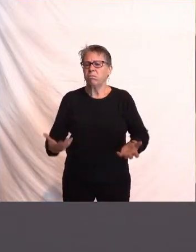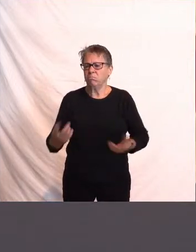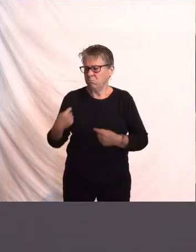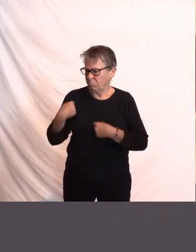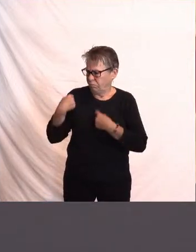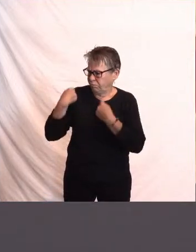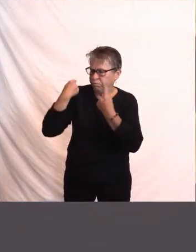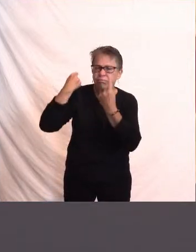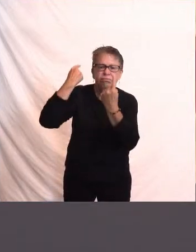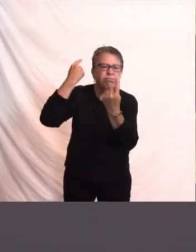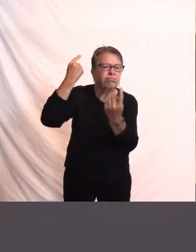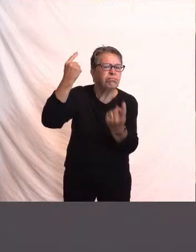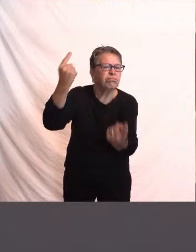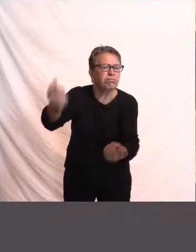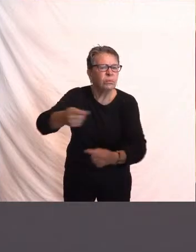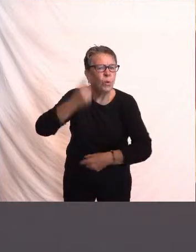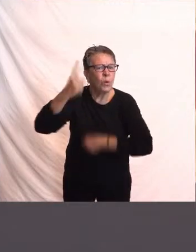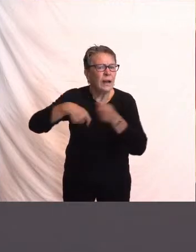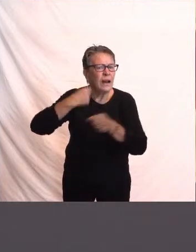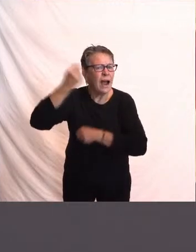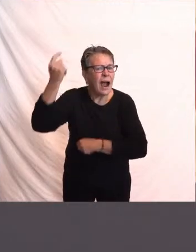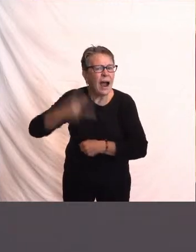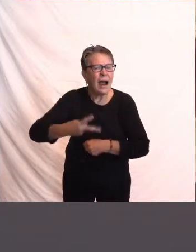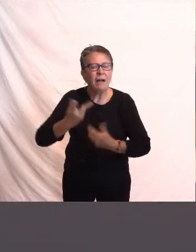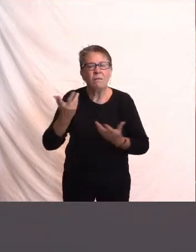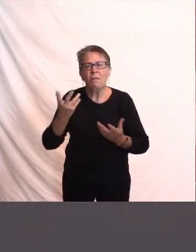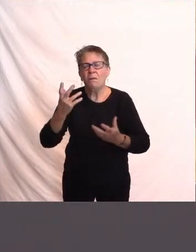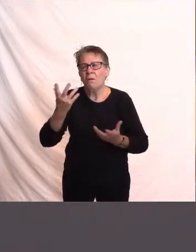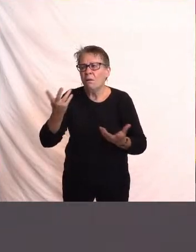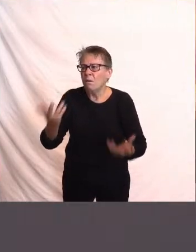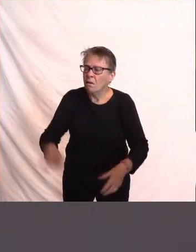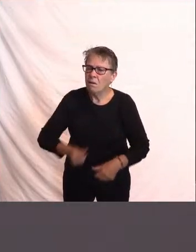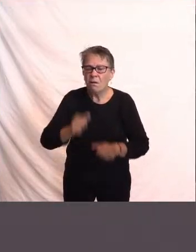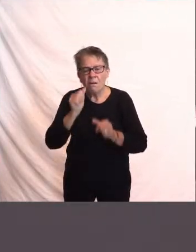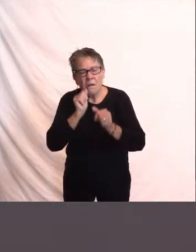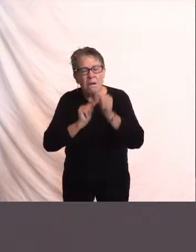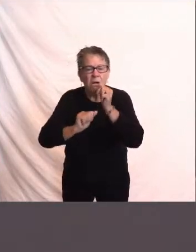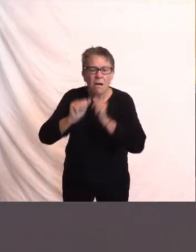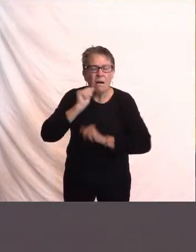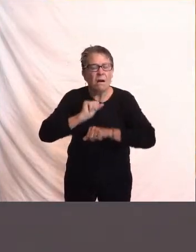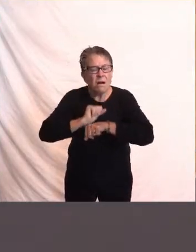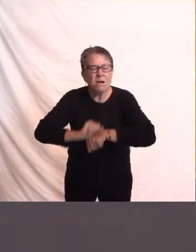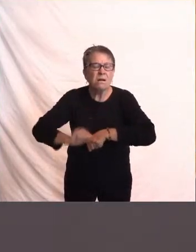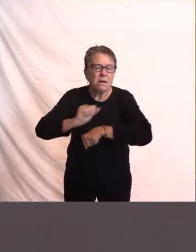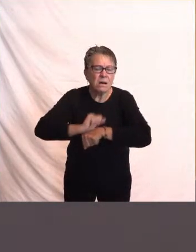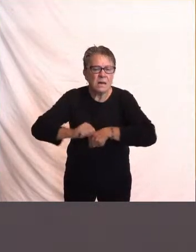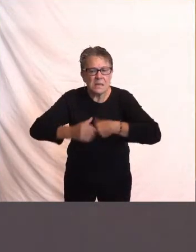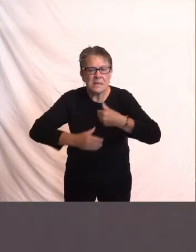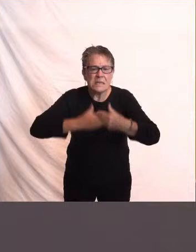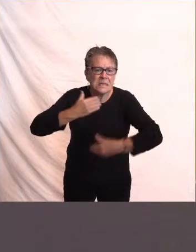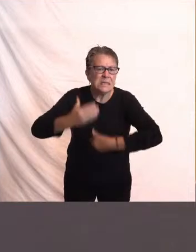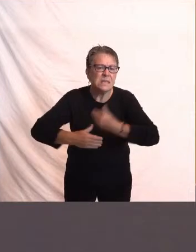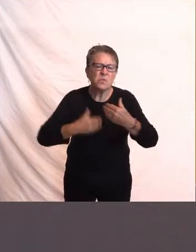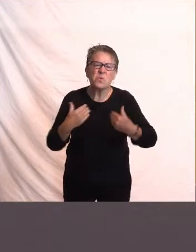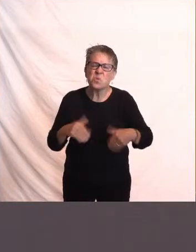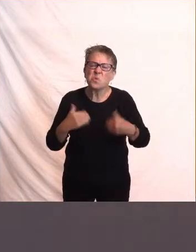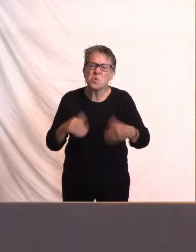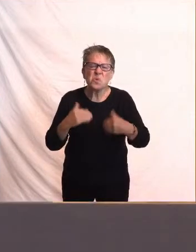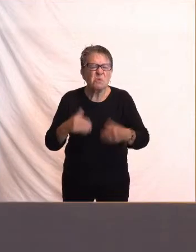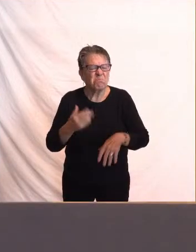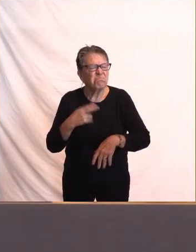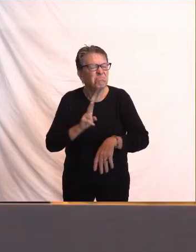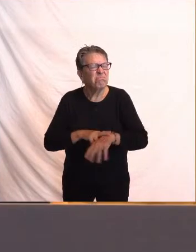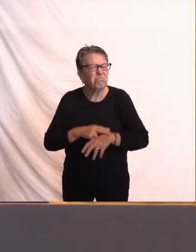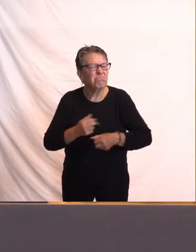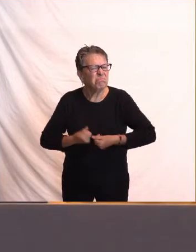again, there's enough words of gratitude for the work that they're doing. And by the way, never, ever, ever political, to the great credit of folks,